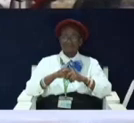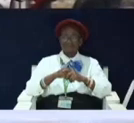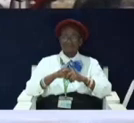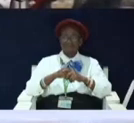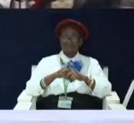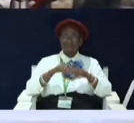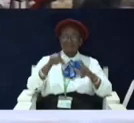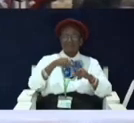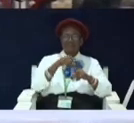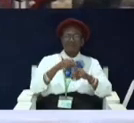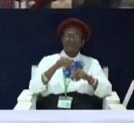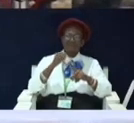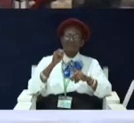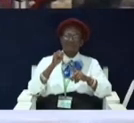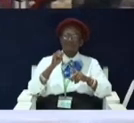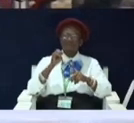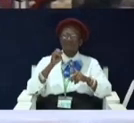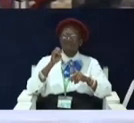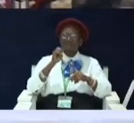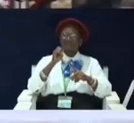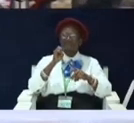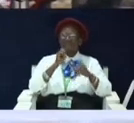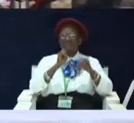Elisha was going to get